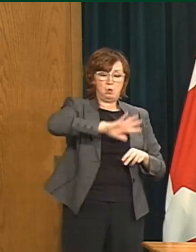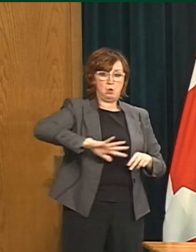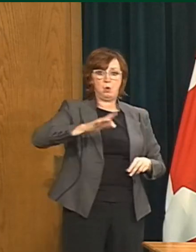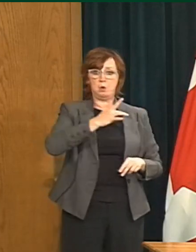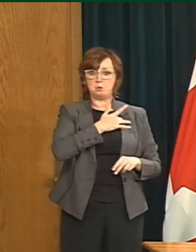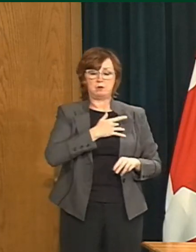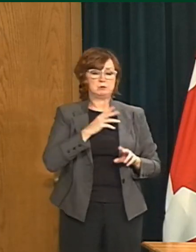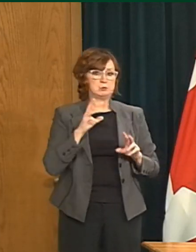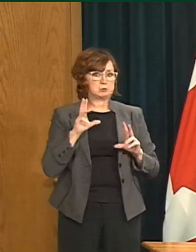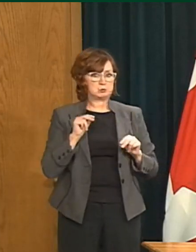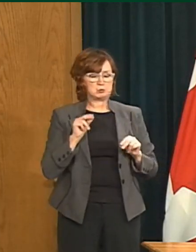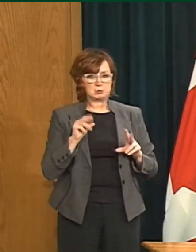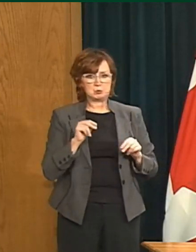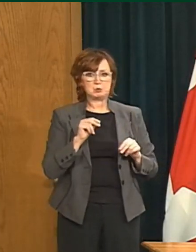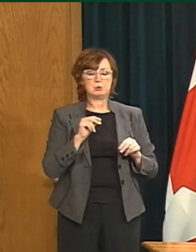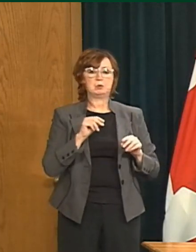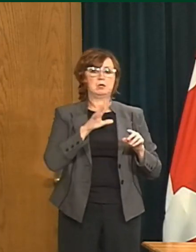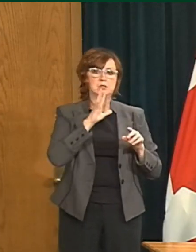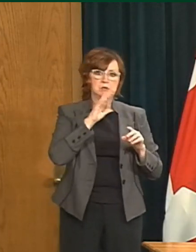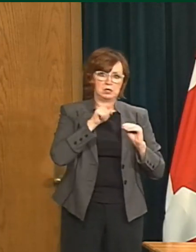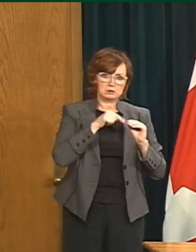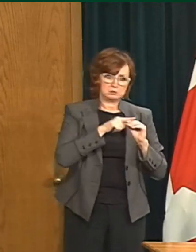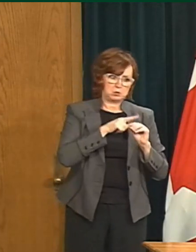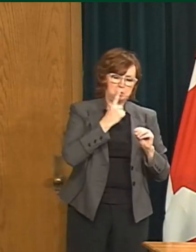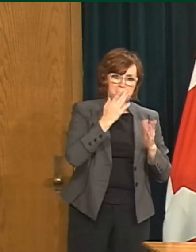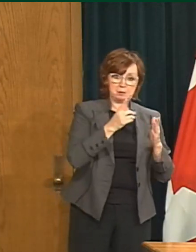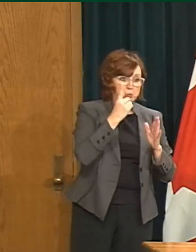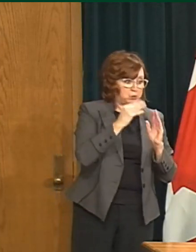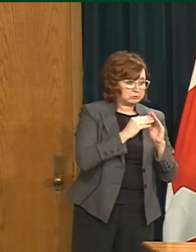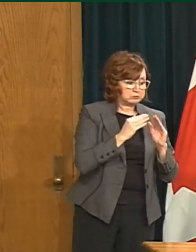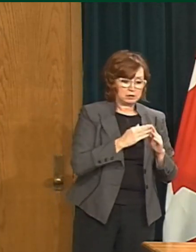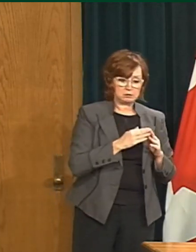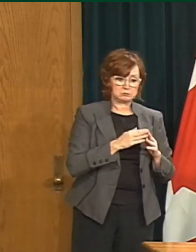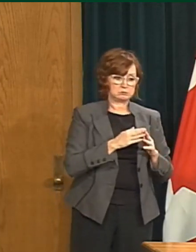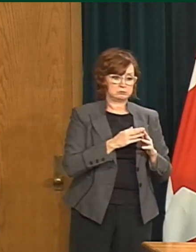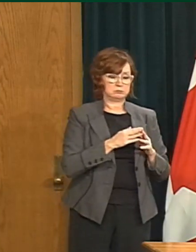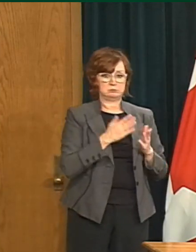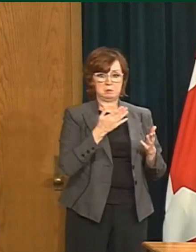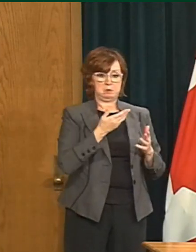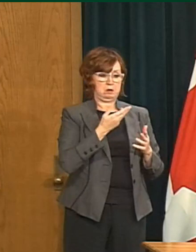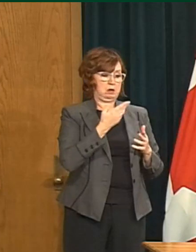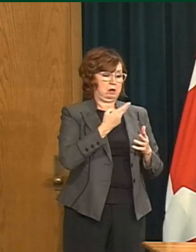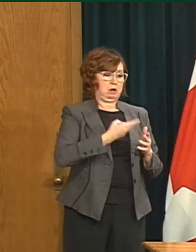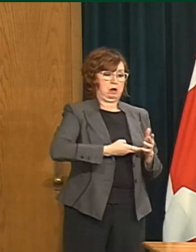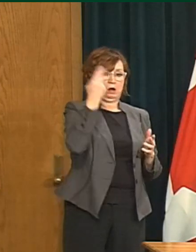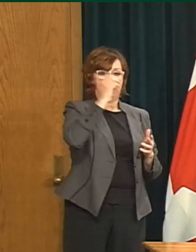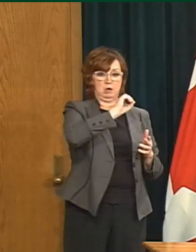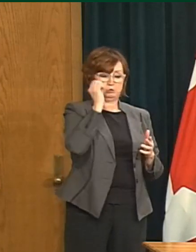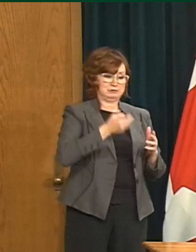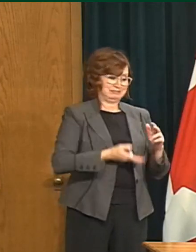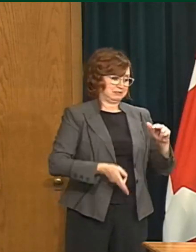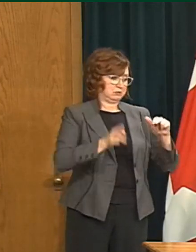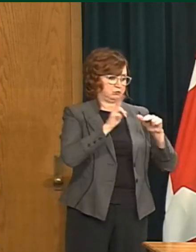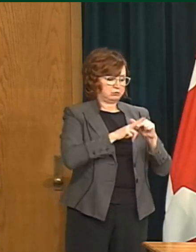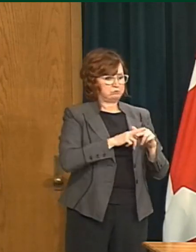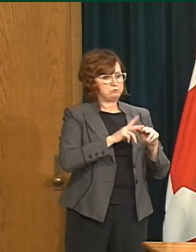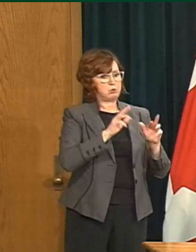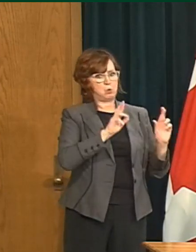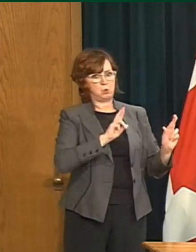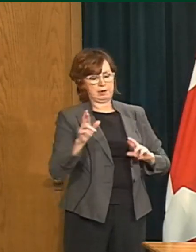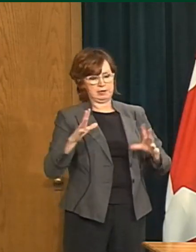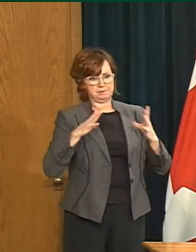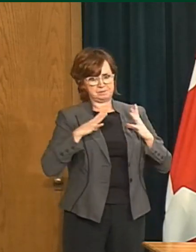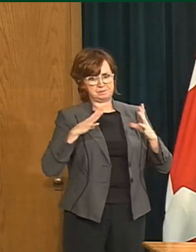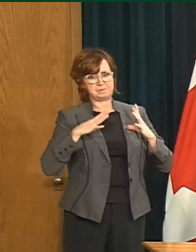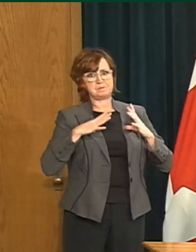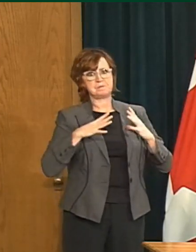of the province. We don't know where that is, so we need to be prepared province-wide for the modeling that is here, and the resources will be